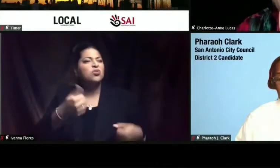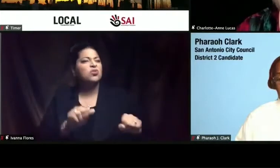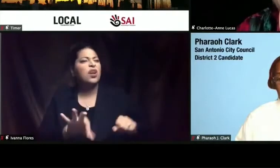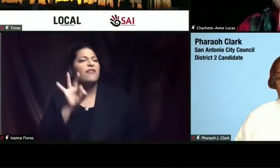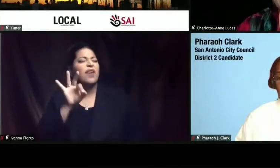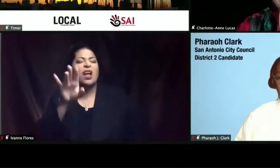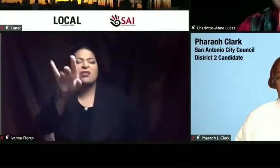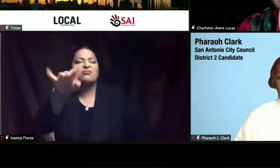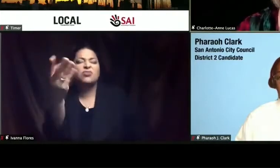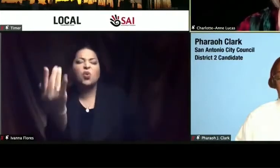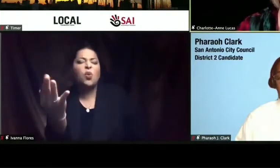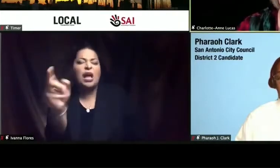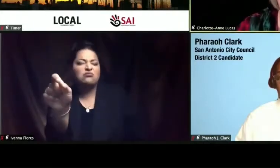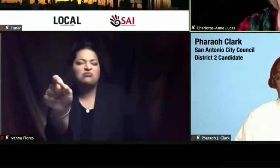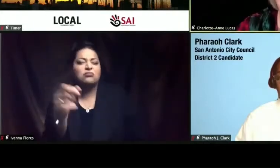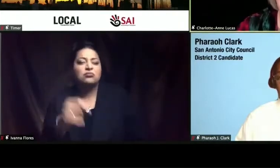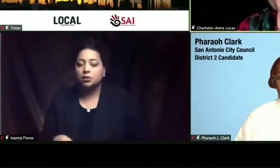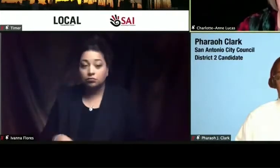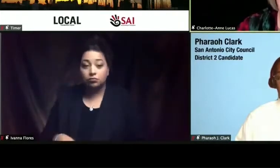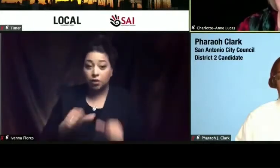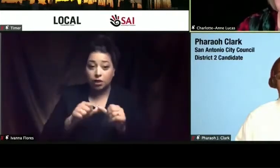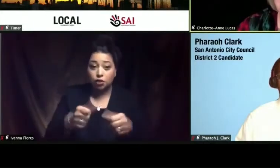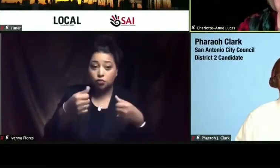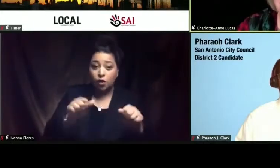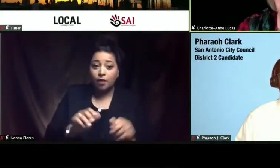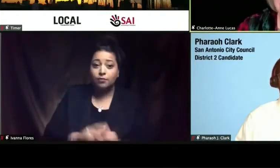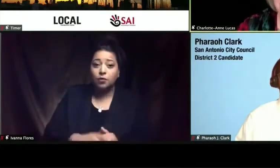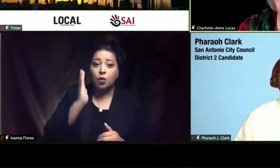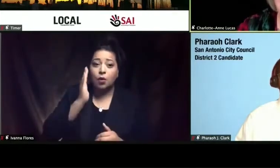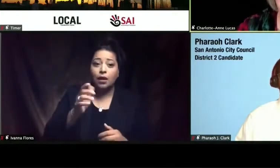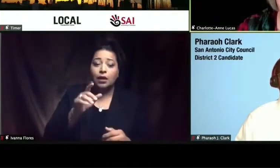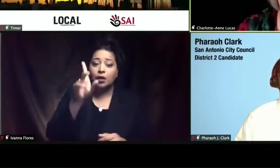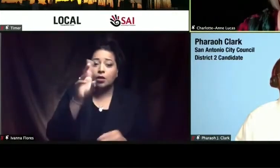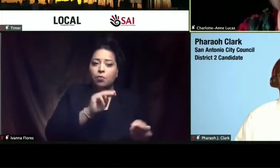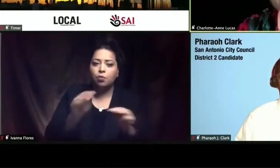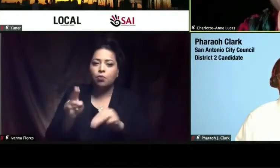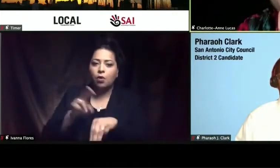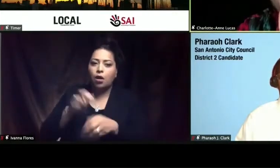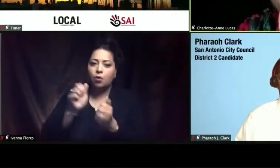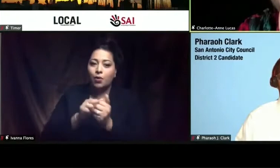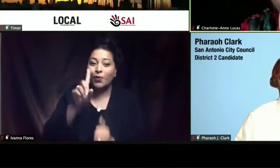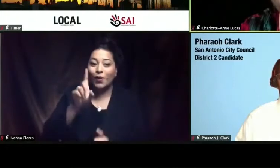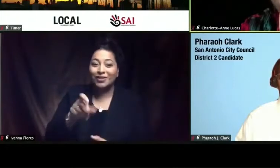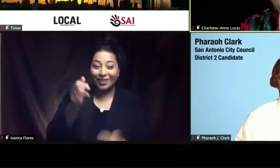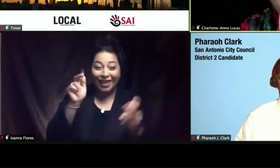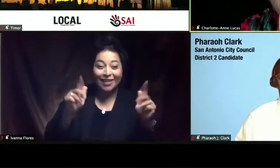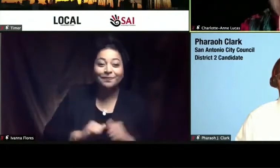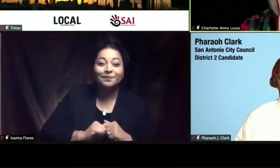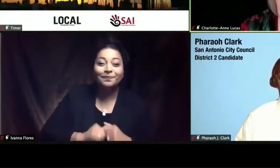okay. Keep doing it. We're going to on to other people on the questions, okay?